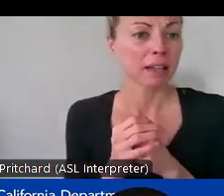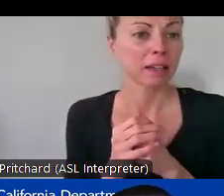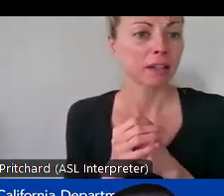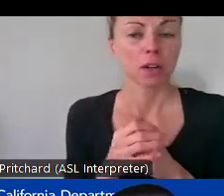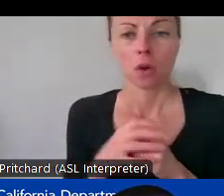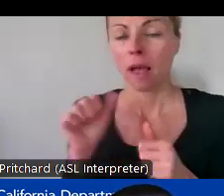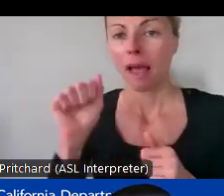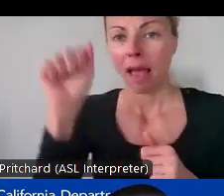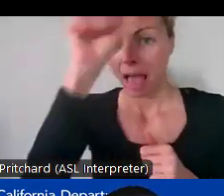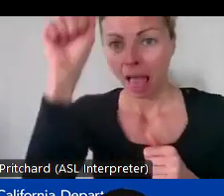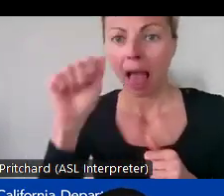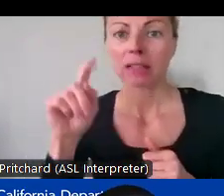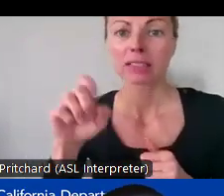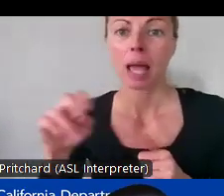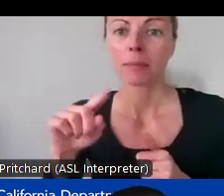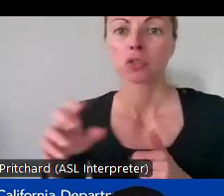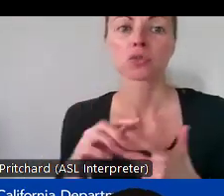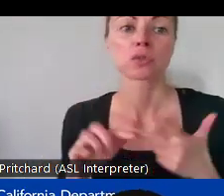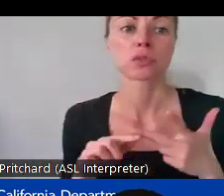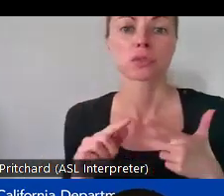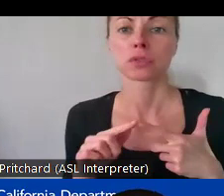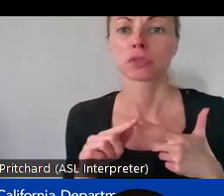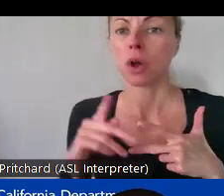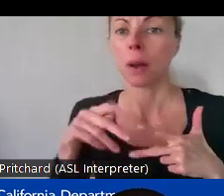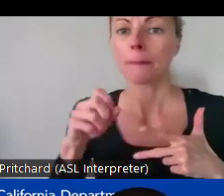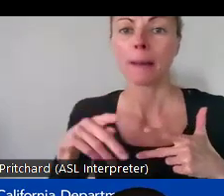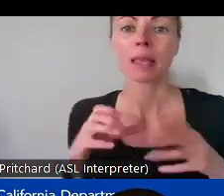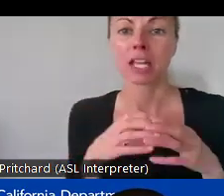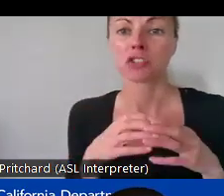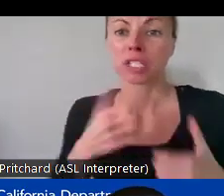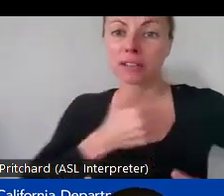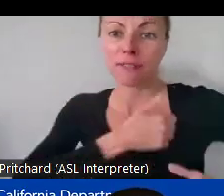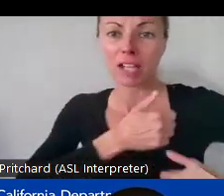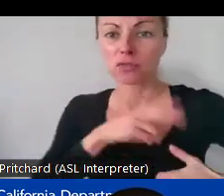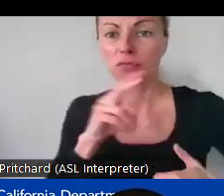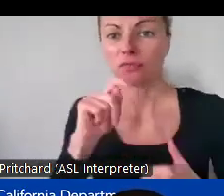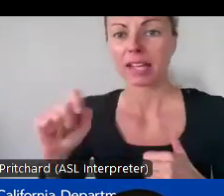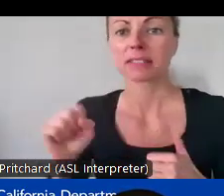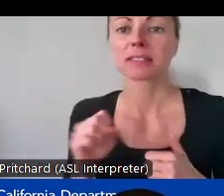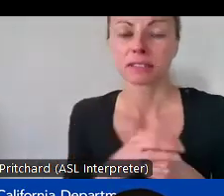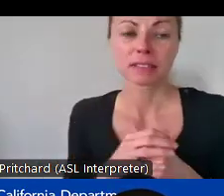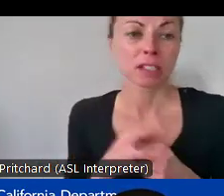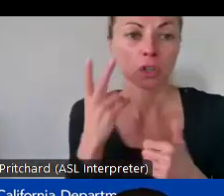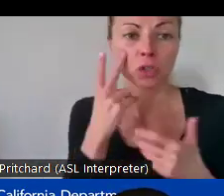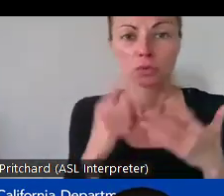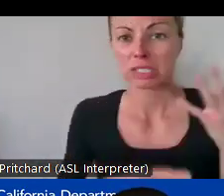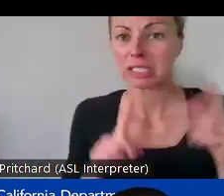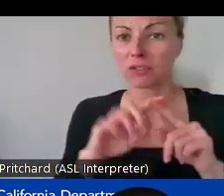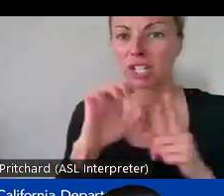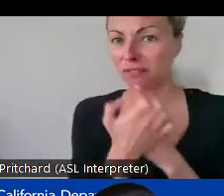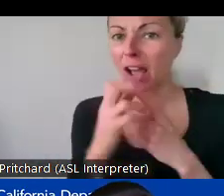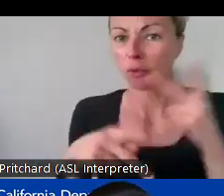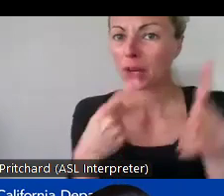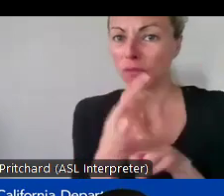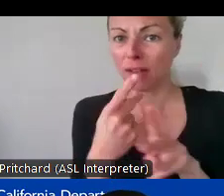Alzheimer's rate and housing cost burden and population growth, number of veterans by county, even environmental factors that are calculated by the National Risk